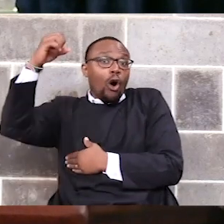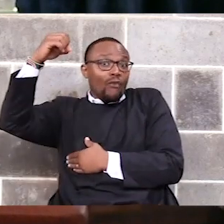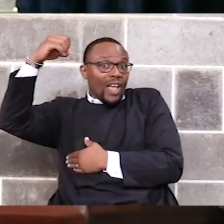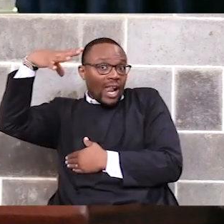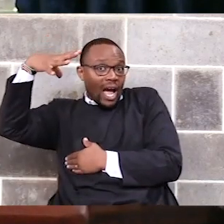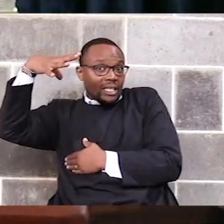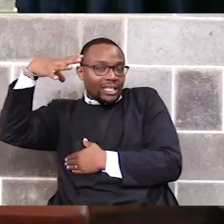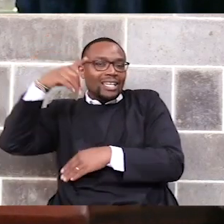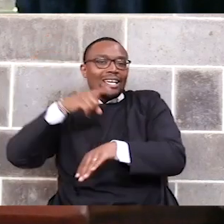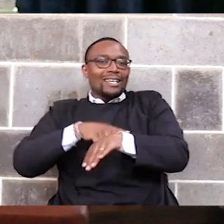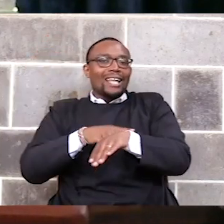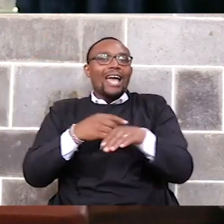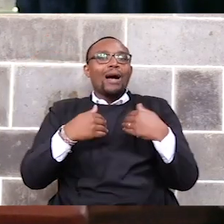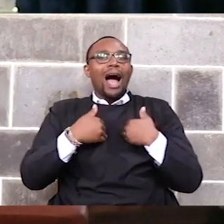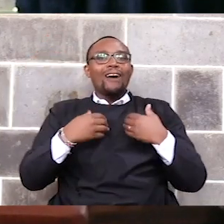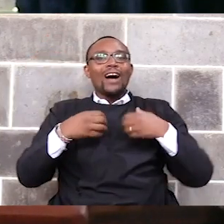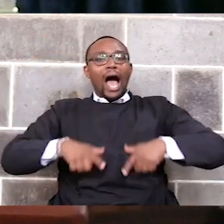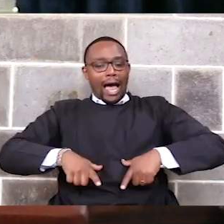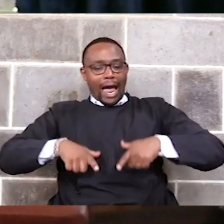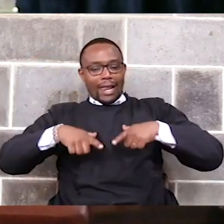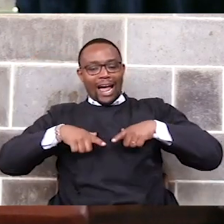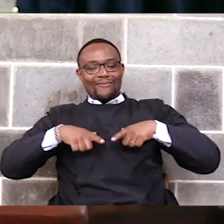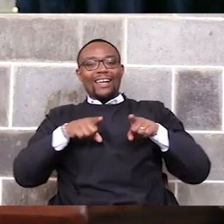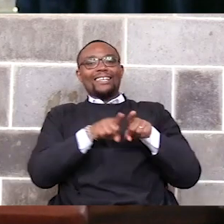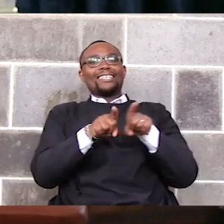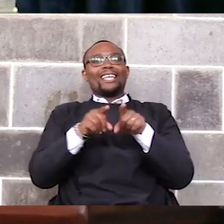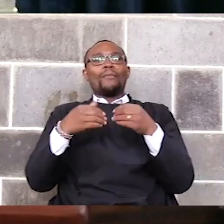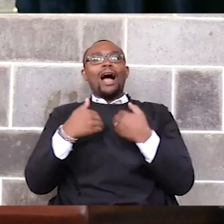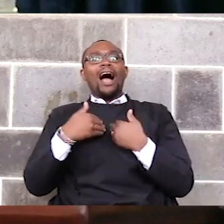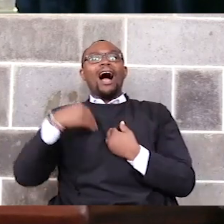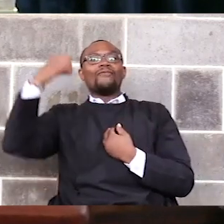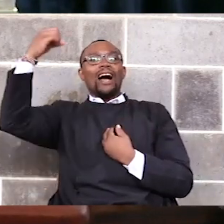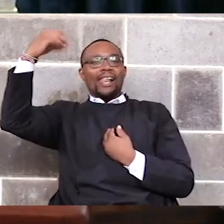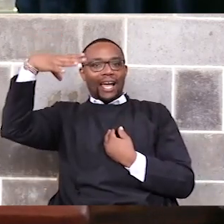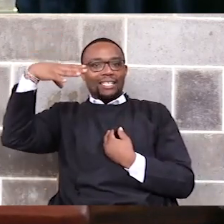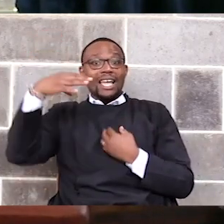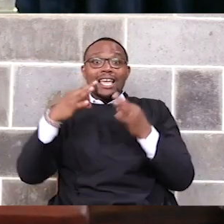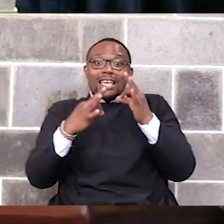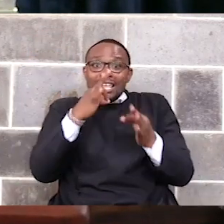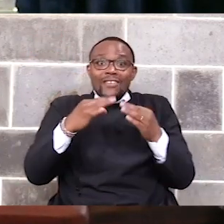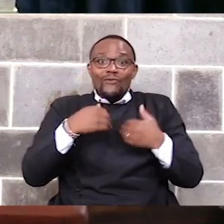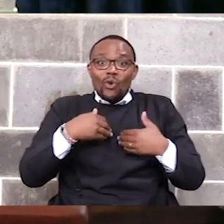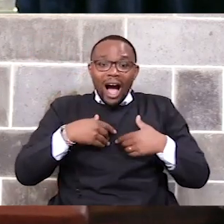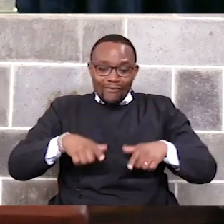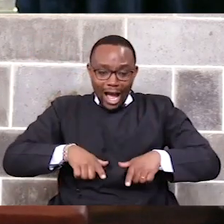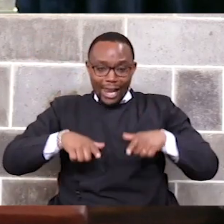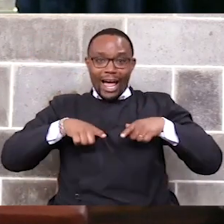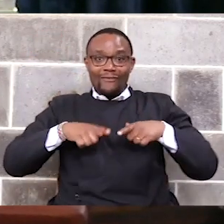life, there is also light. To remind us that whoever has life also has the light within